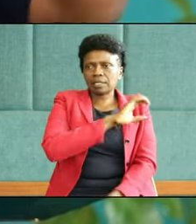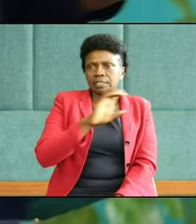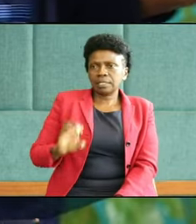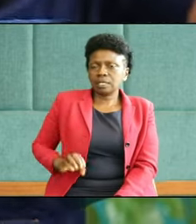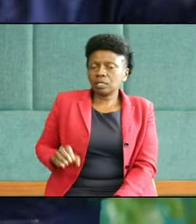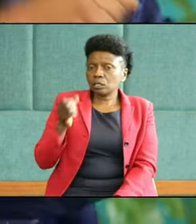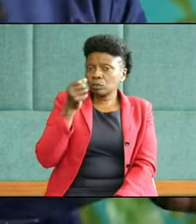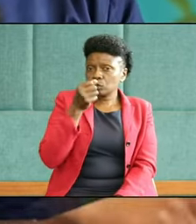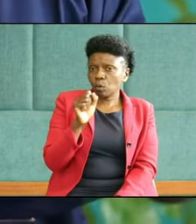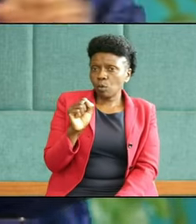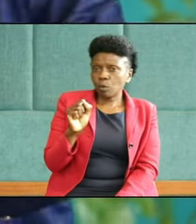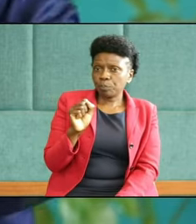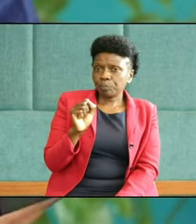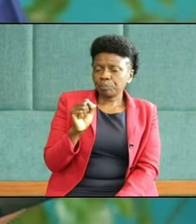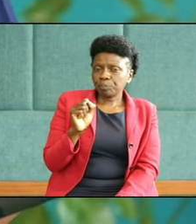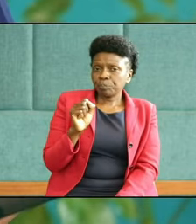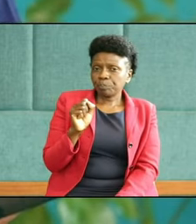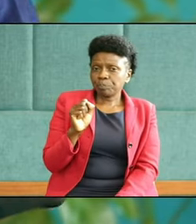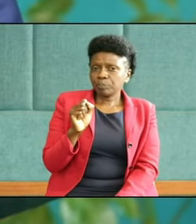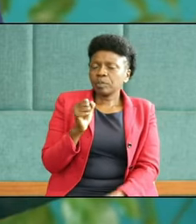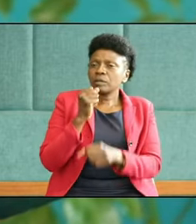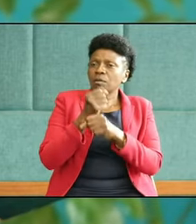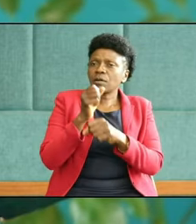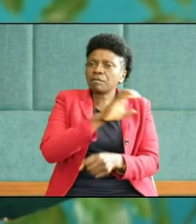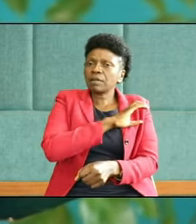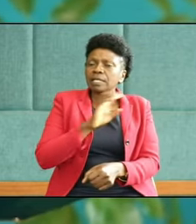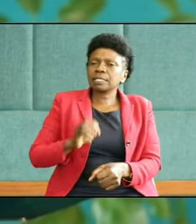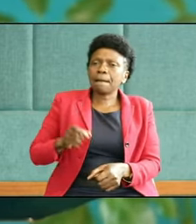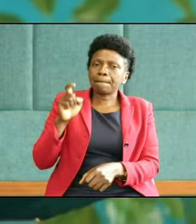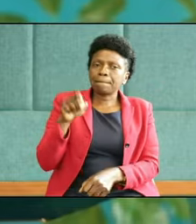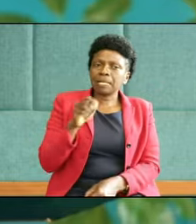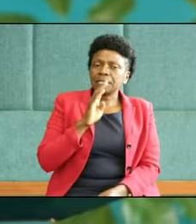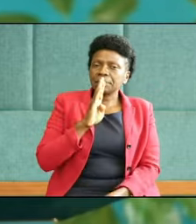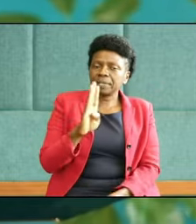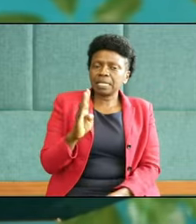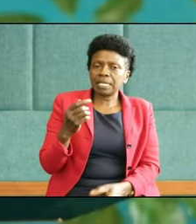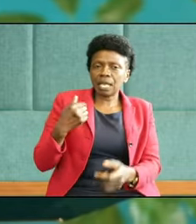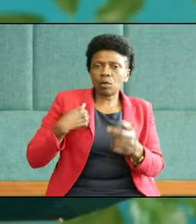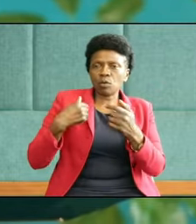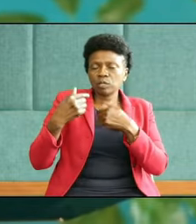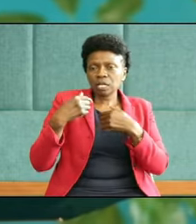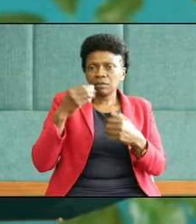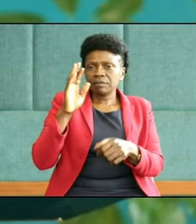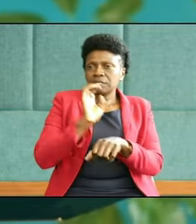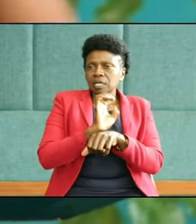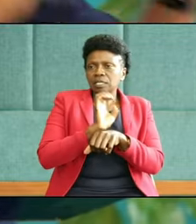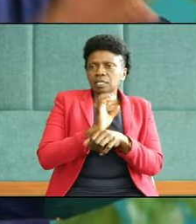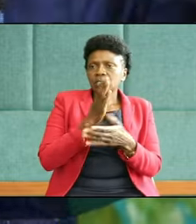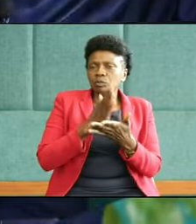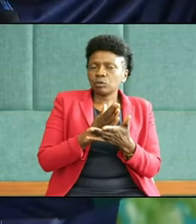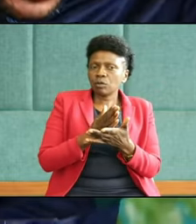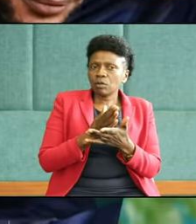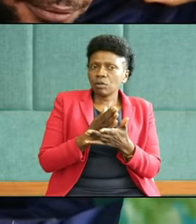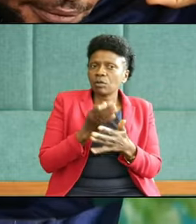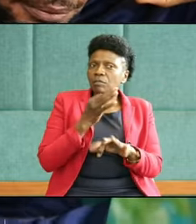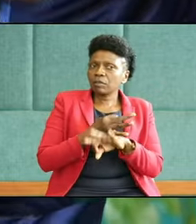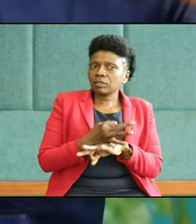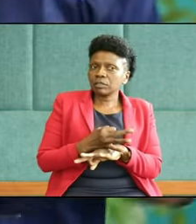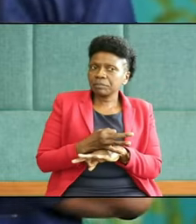So the concern of Christ must be the concern of his church. True or